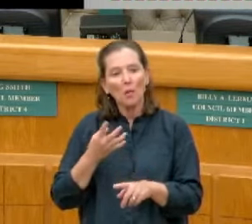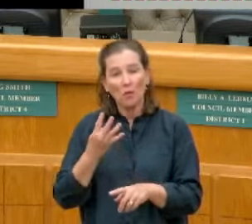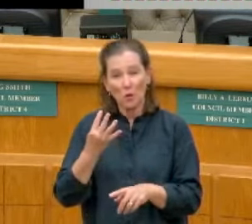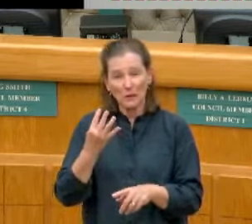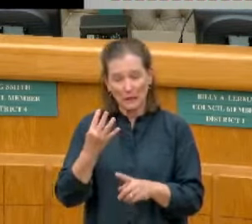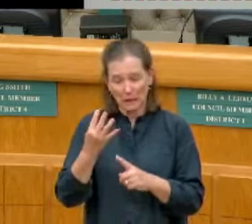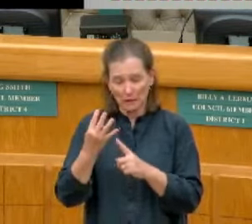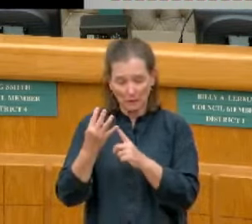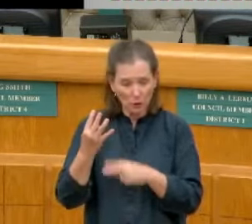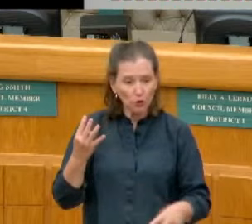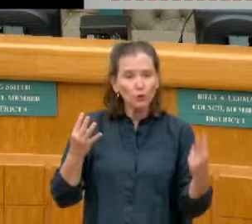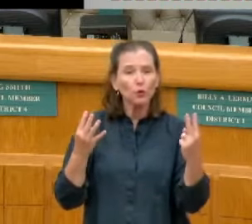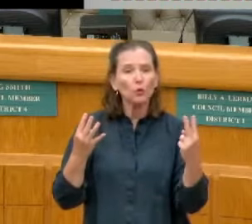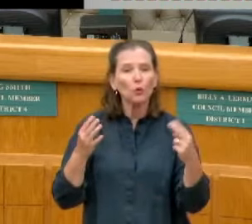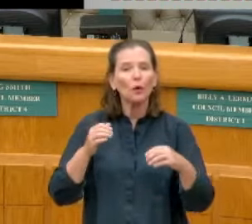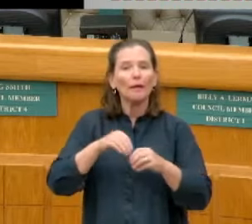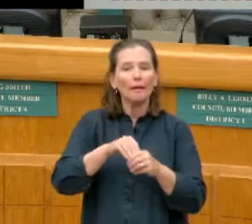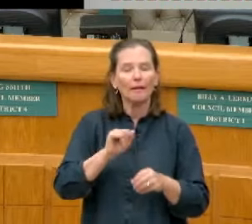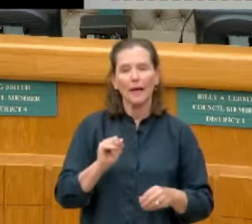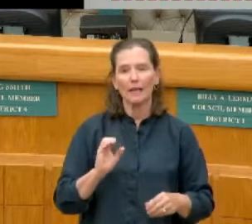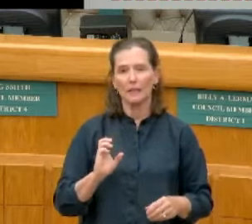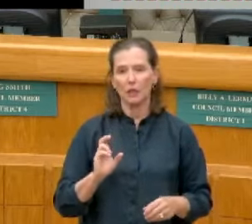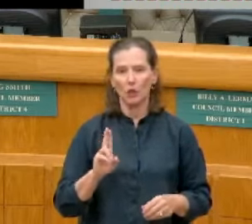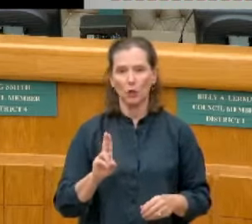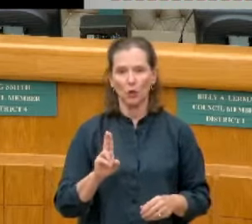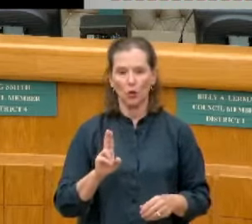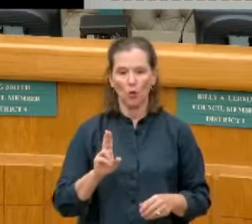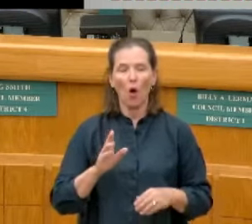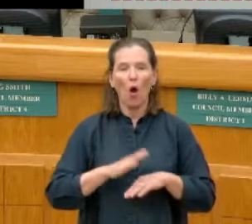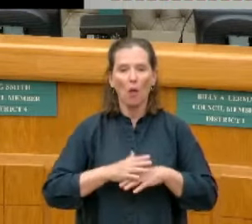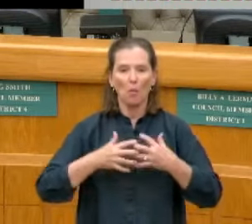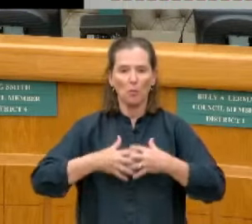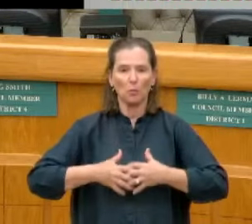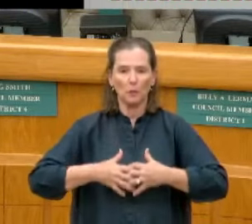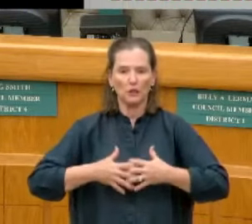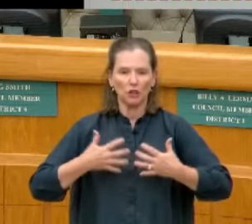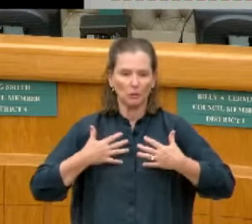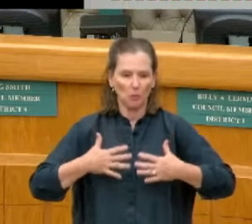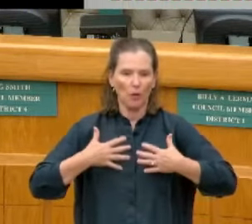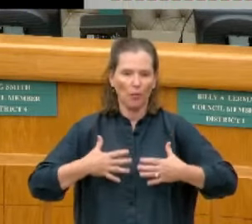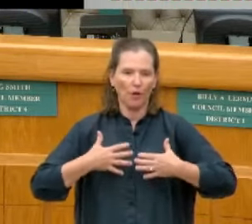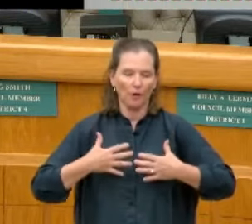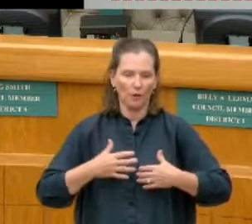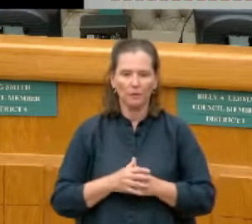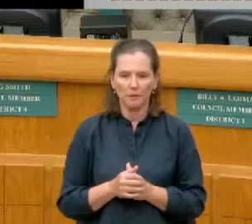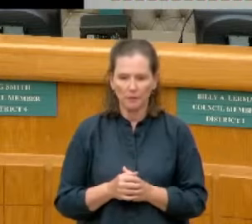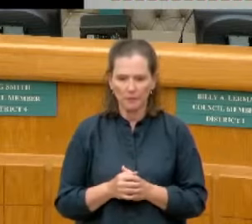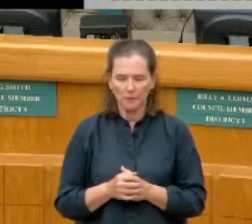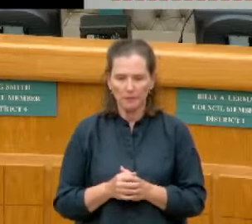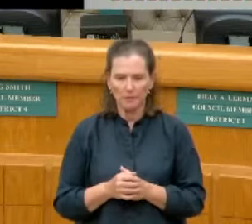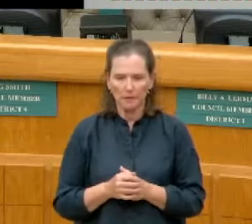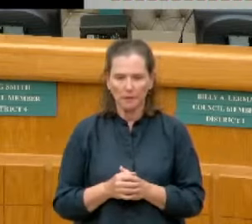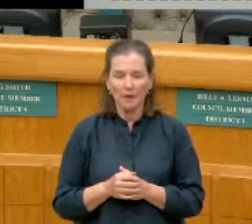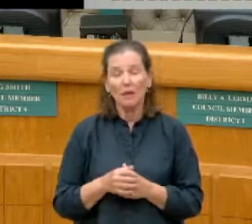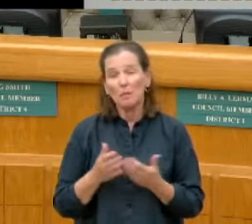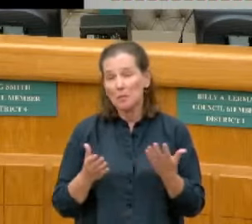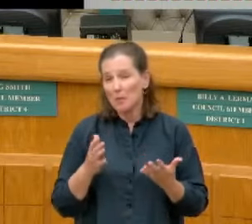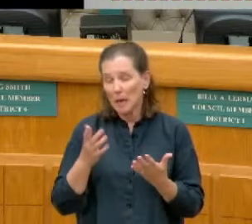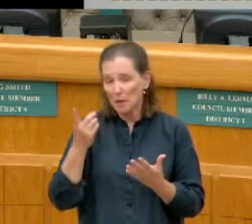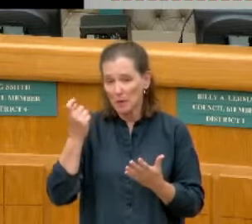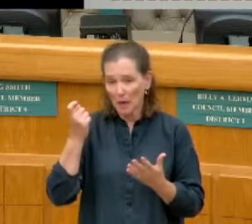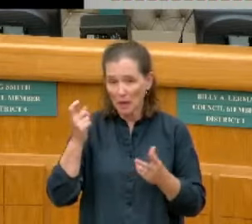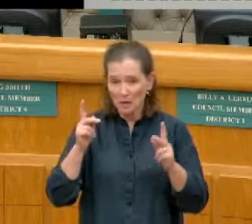ICU on ventilators. This may be partly because no COVID-19 vaccine has been authorized for people under